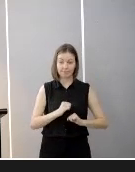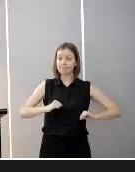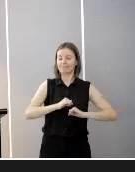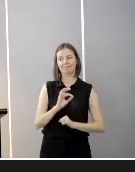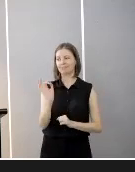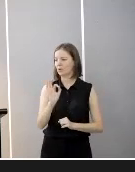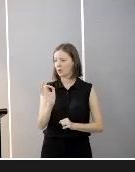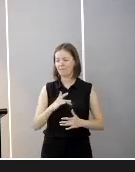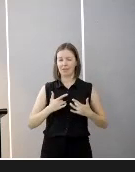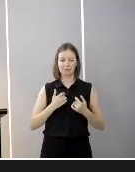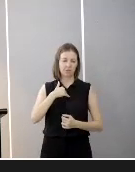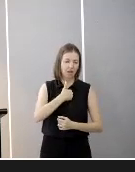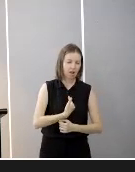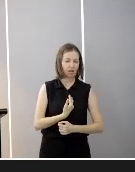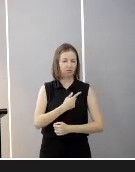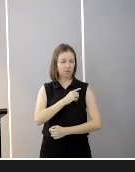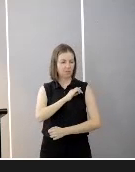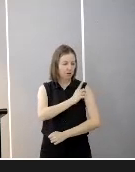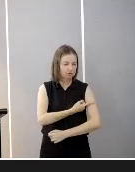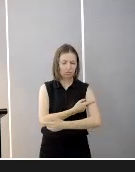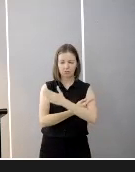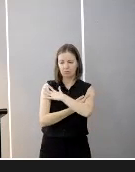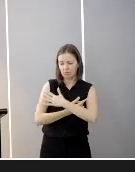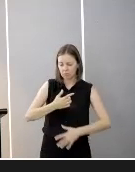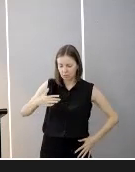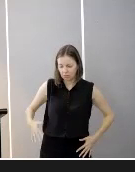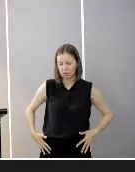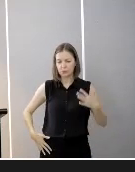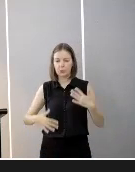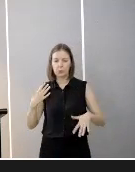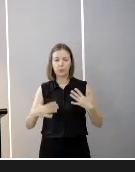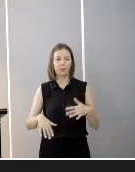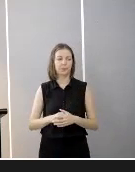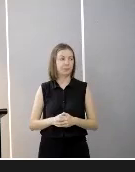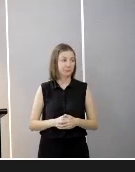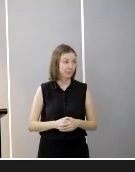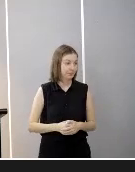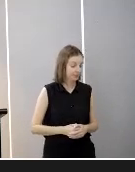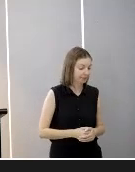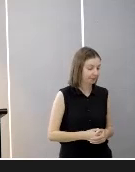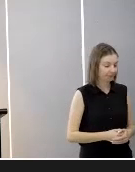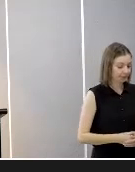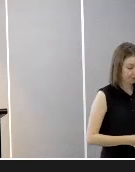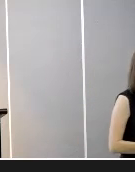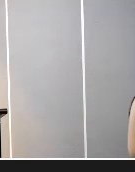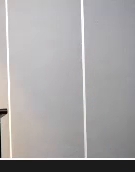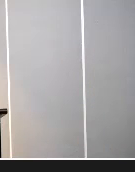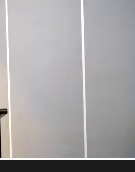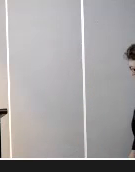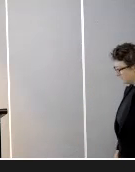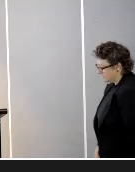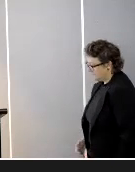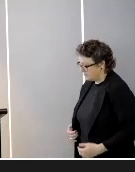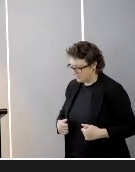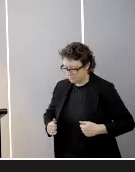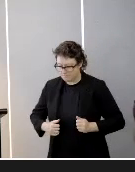refreshed, feeling tired, their muscles are sore. And yeah, also some interesting